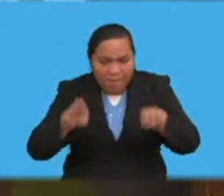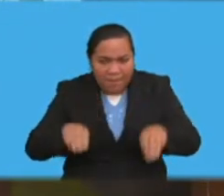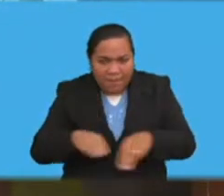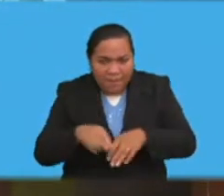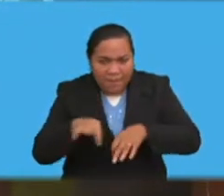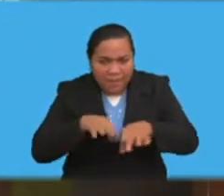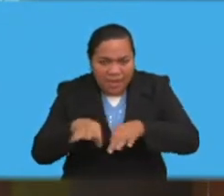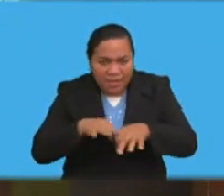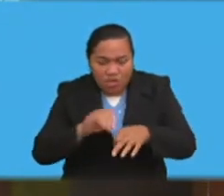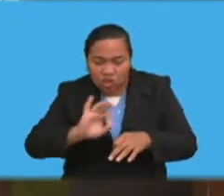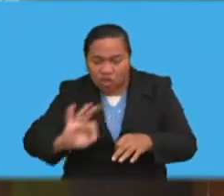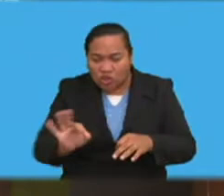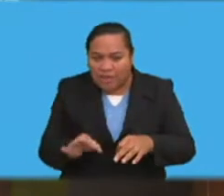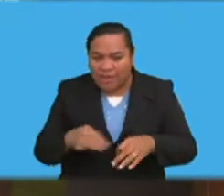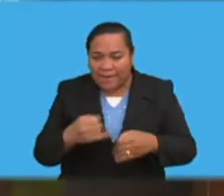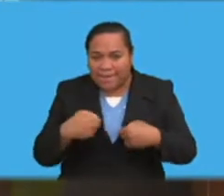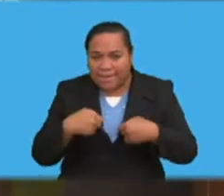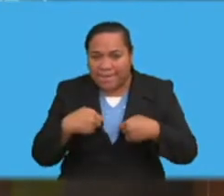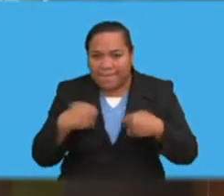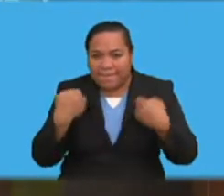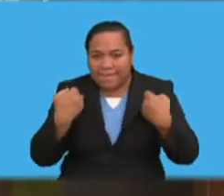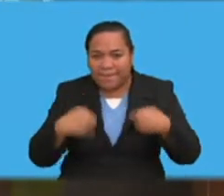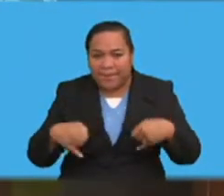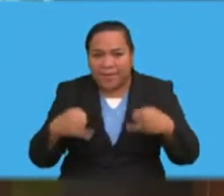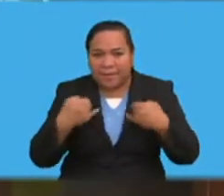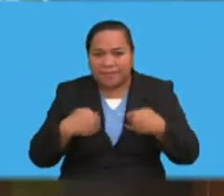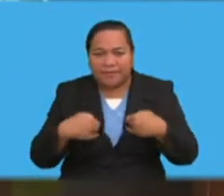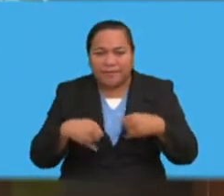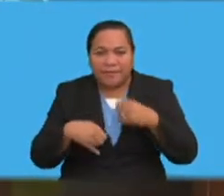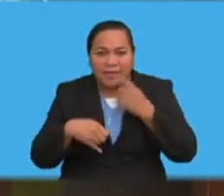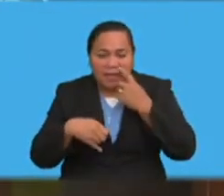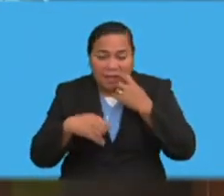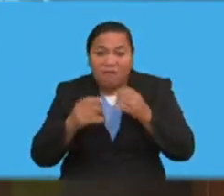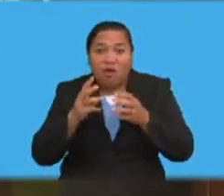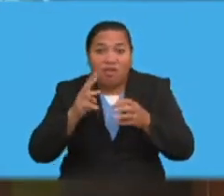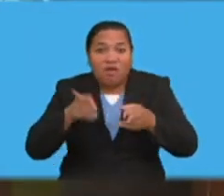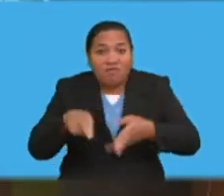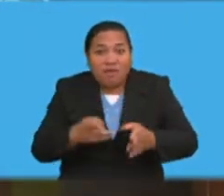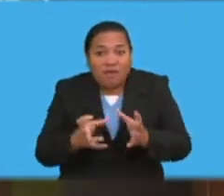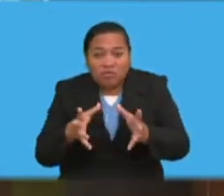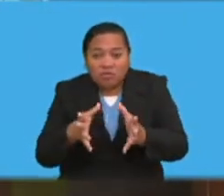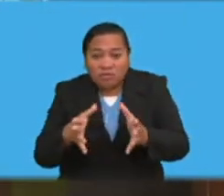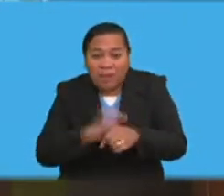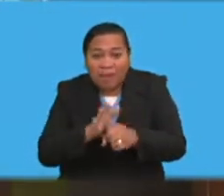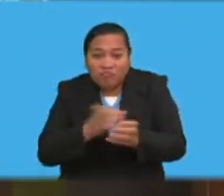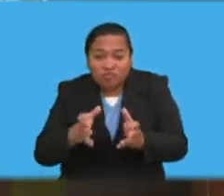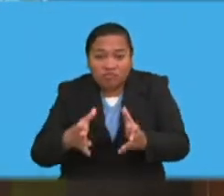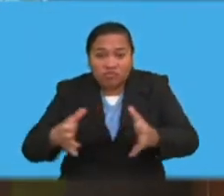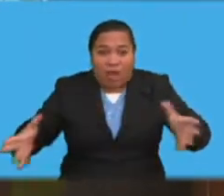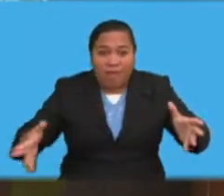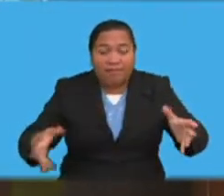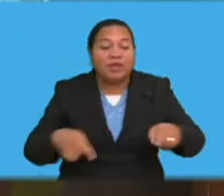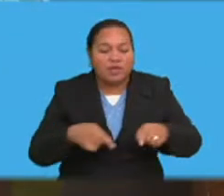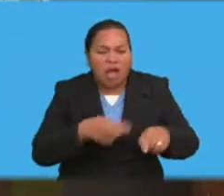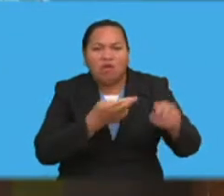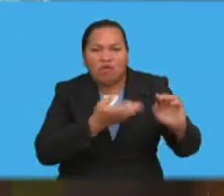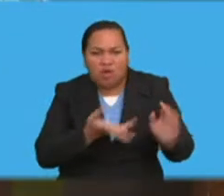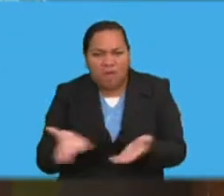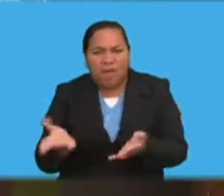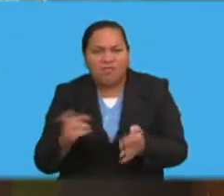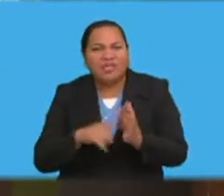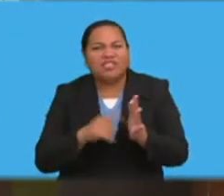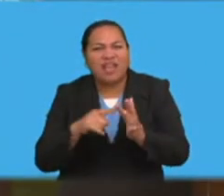has been implemented, Madam Speaker. Madam Speaker, for river widening, the river widening has been recommended by JICA study. The river